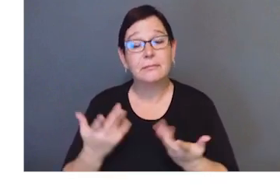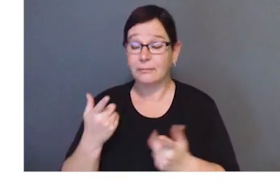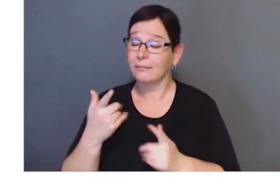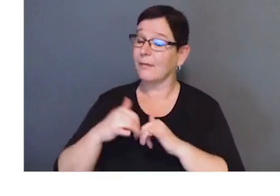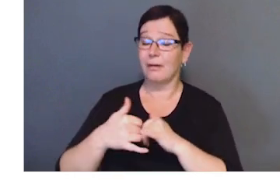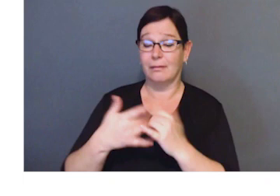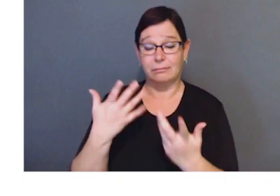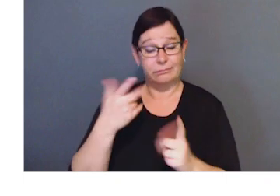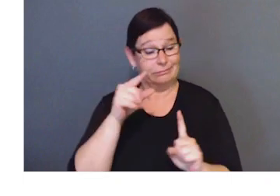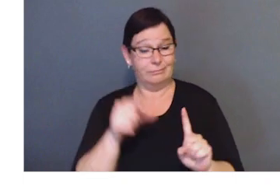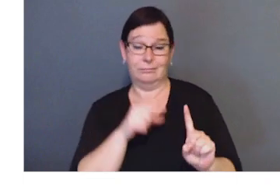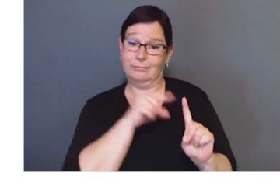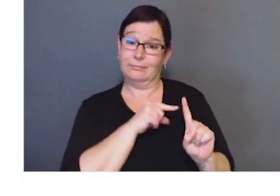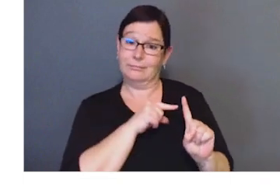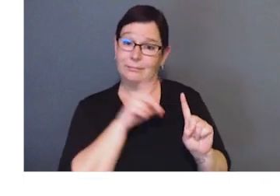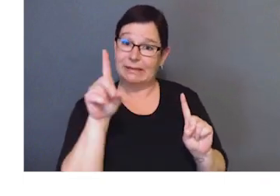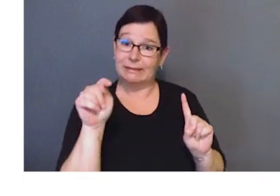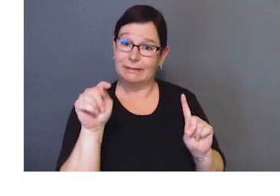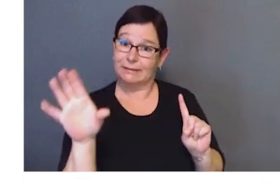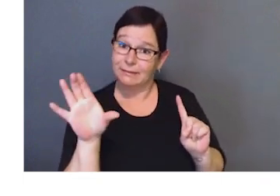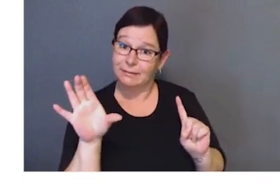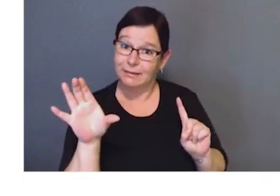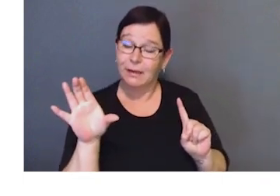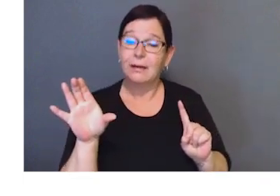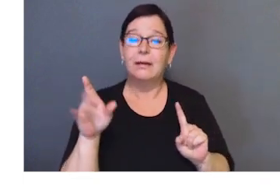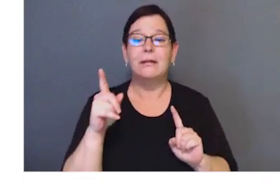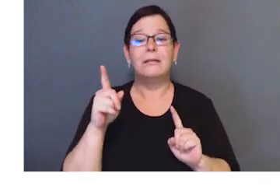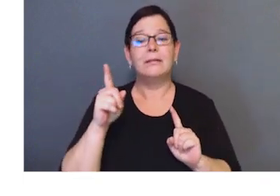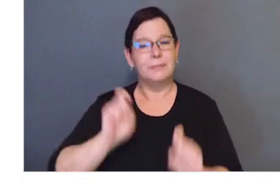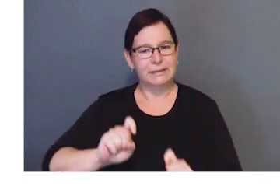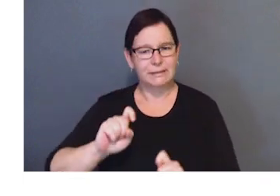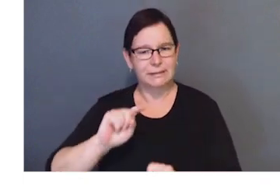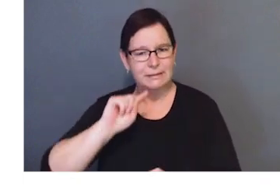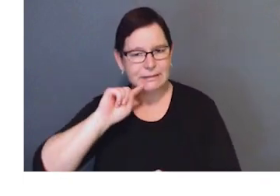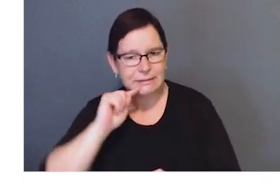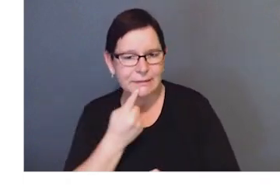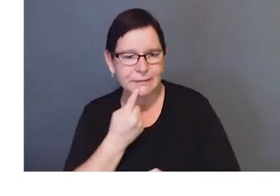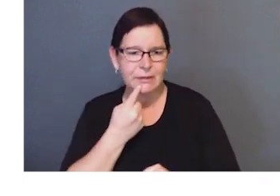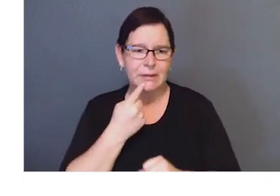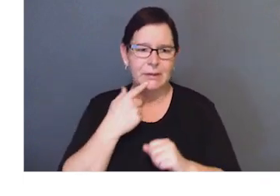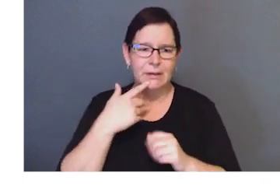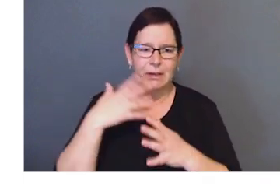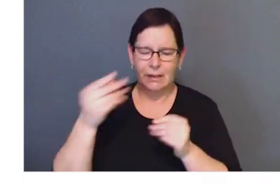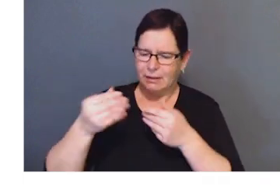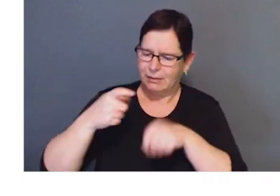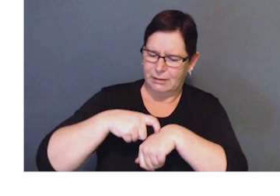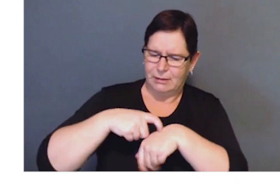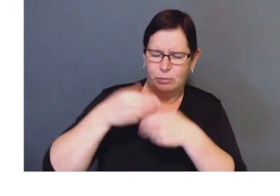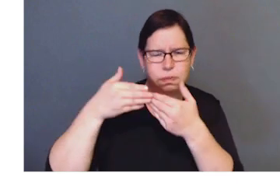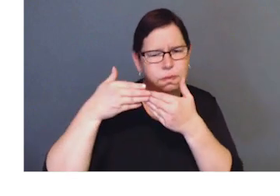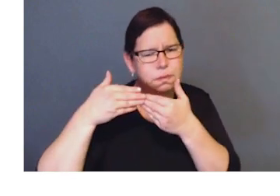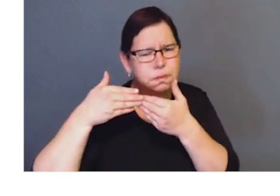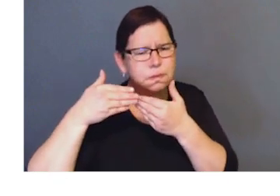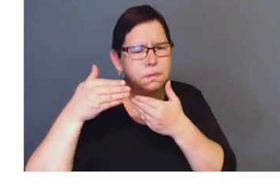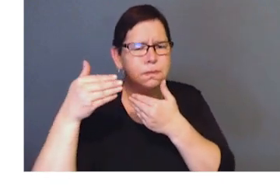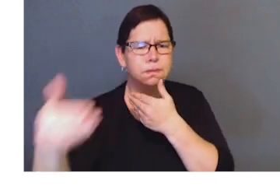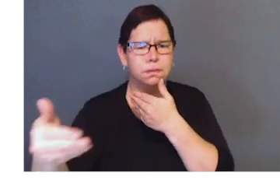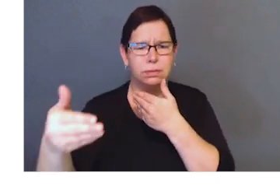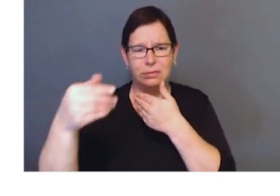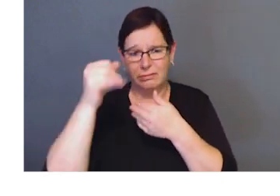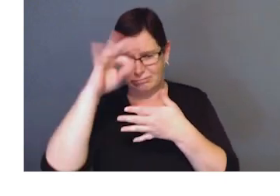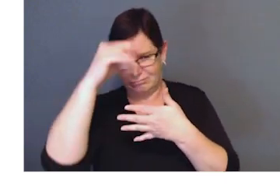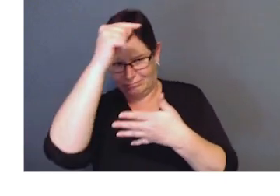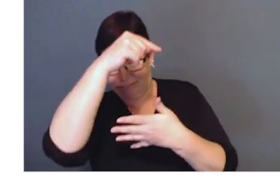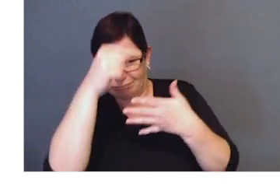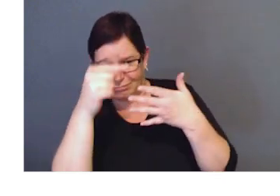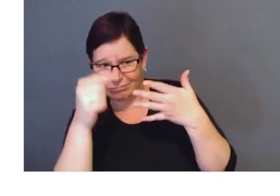you must have a severe and prolonged impairment in one of these categories, significant limitations in 2 or more